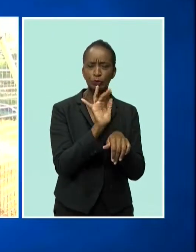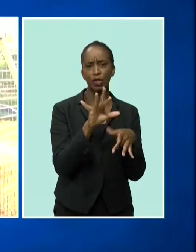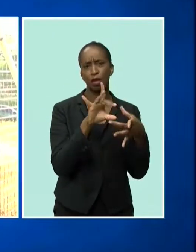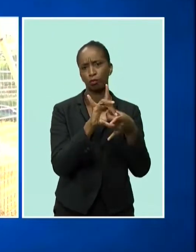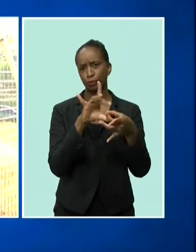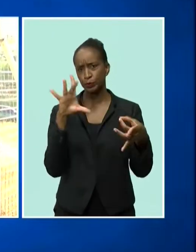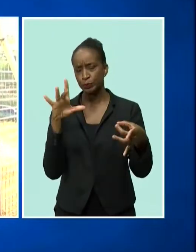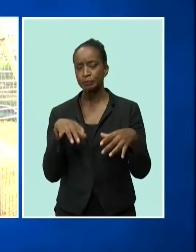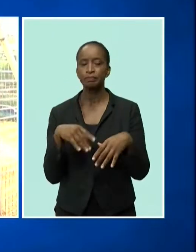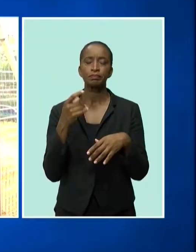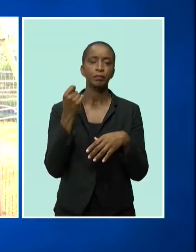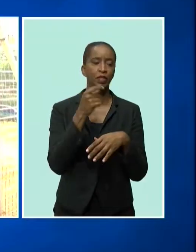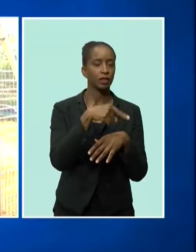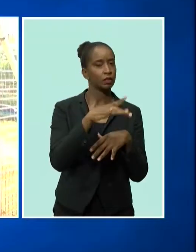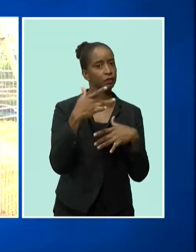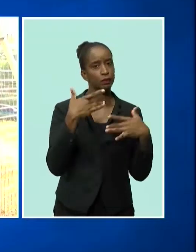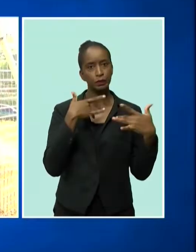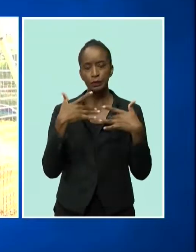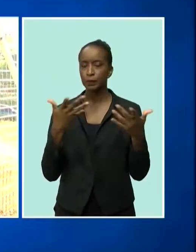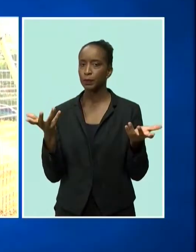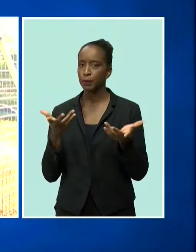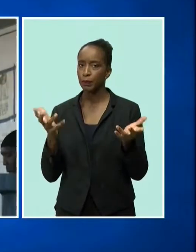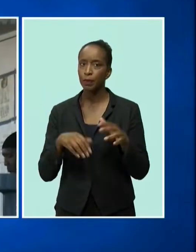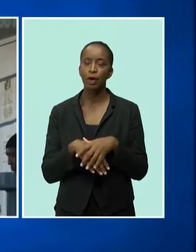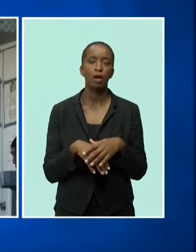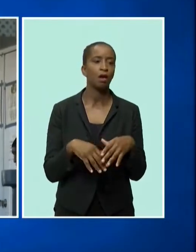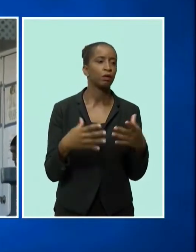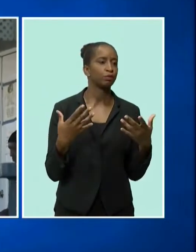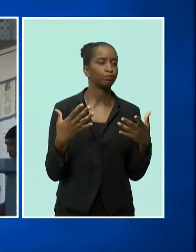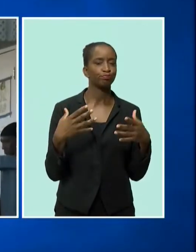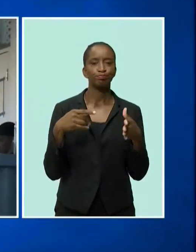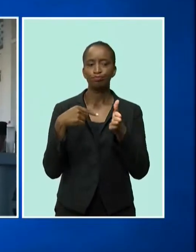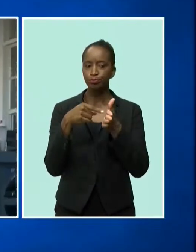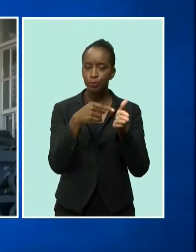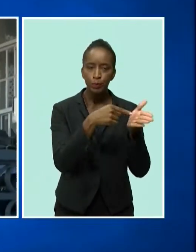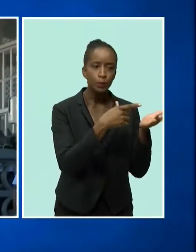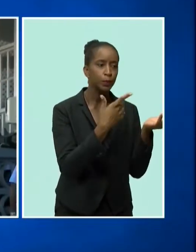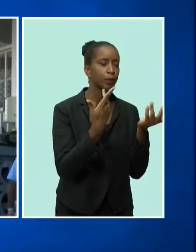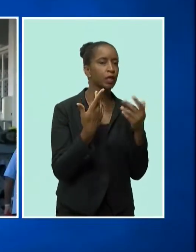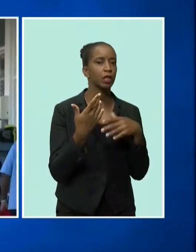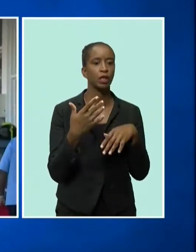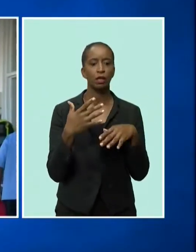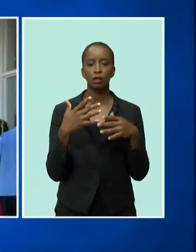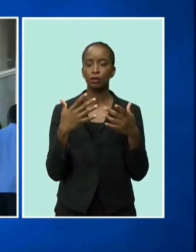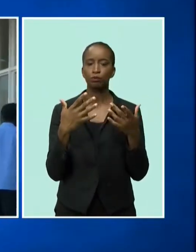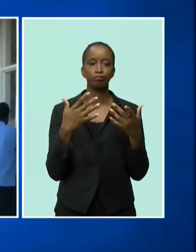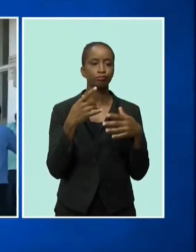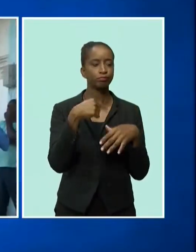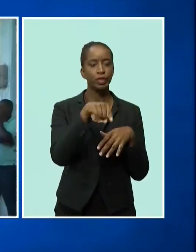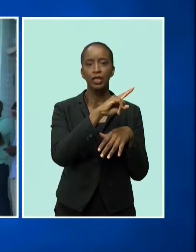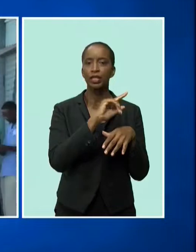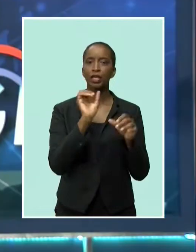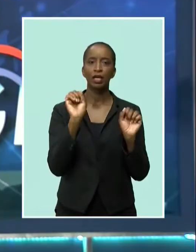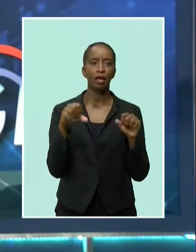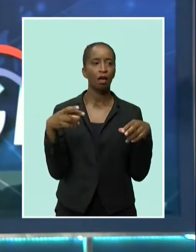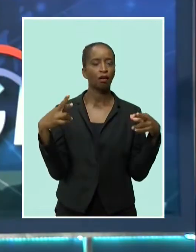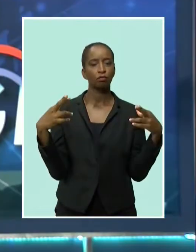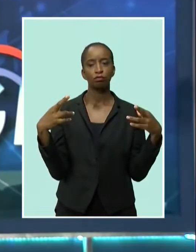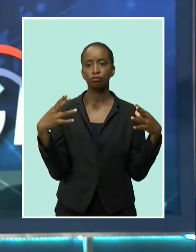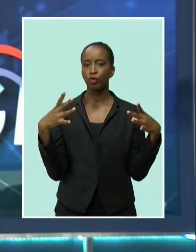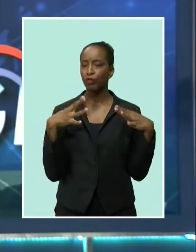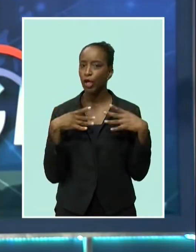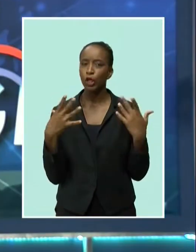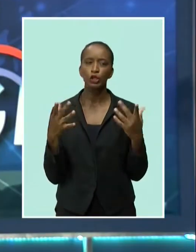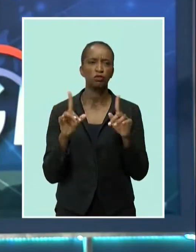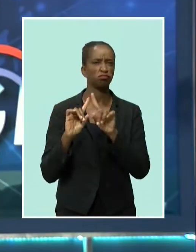allowance, salary increases, uniforms, appointments, care of duty and processing of leave. He said the NUPW engaged